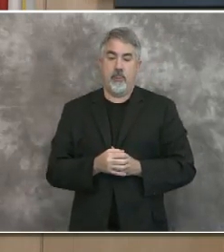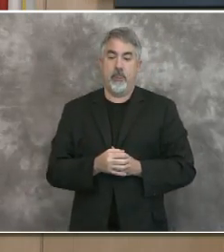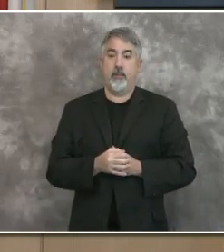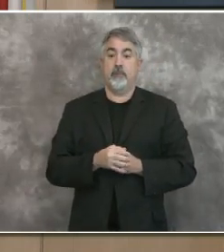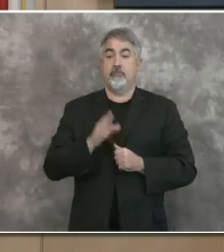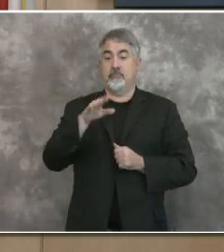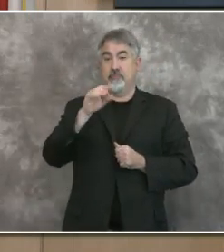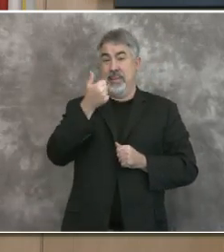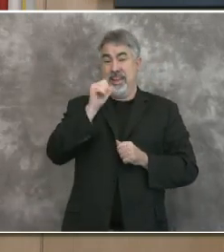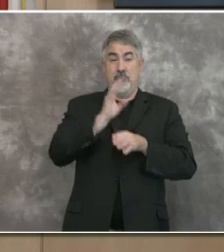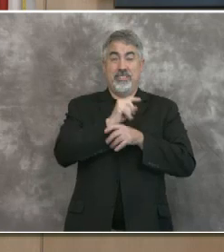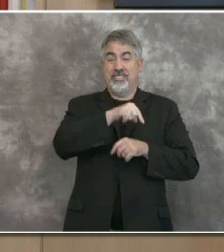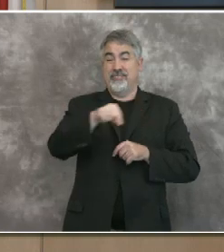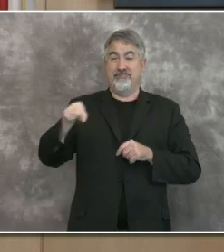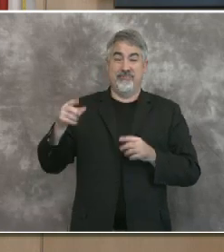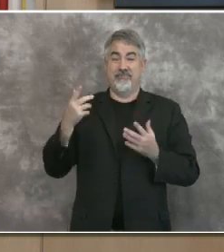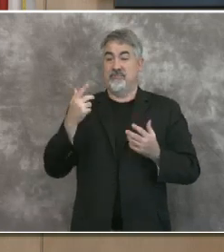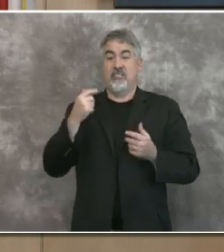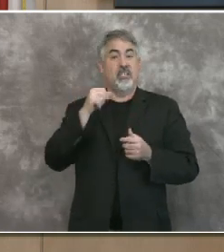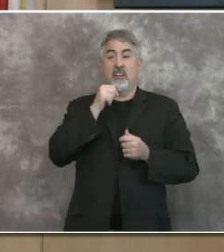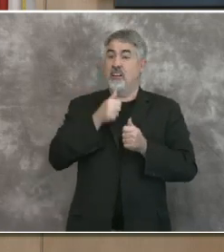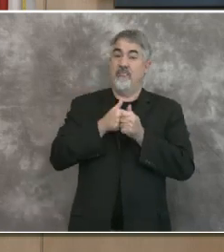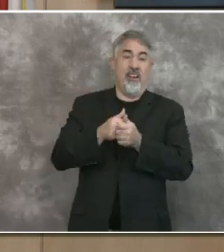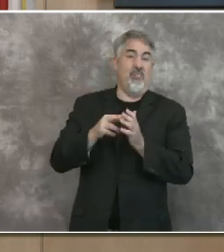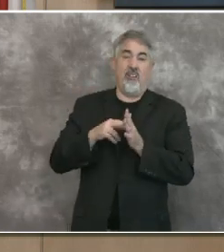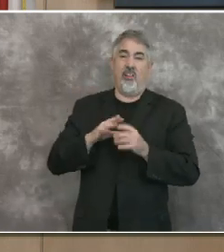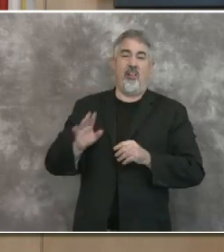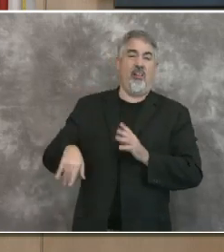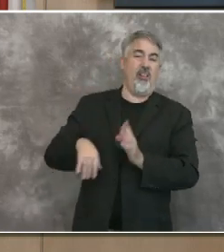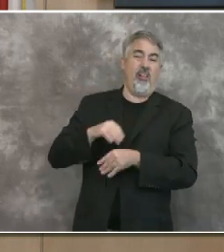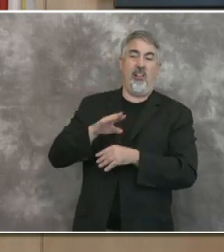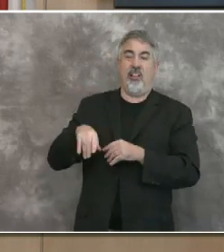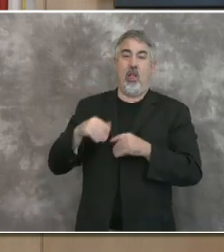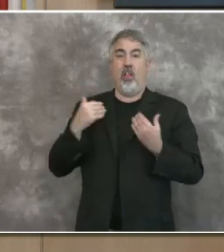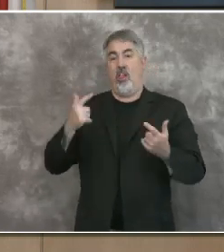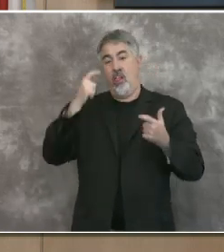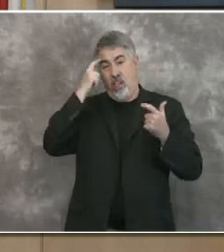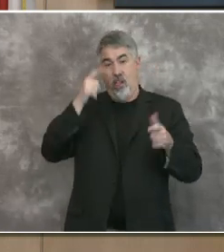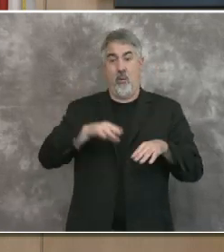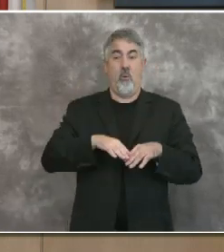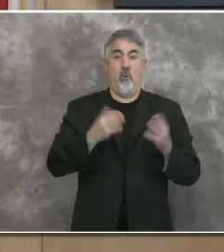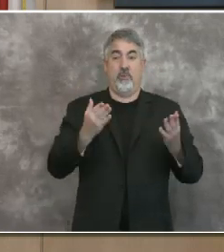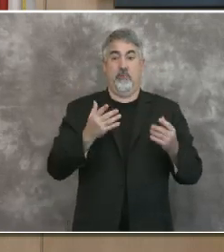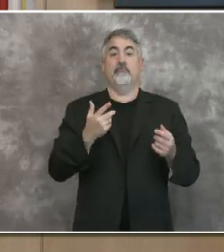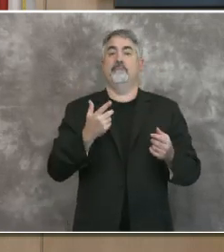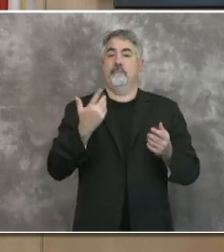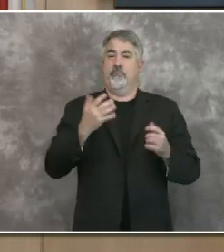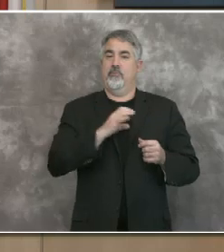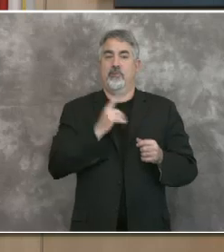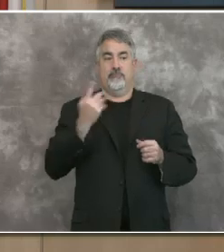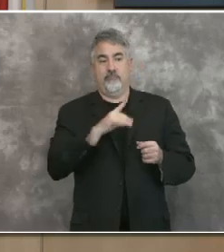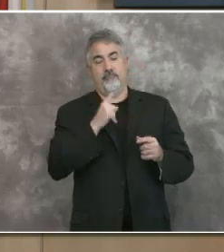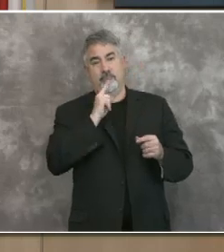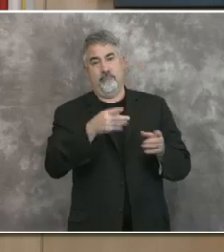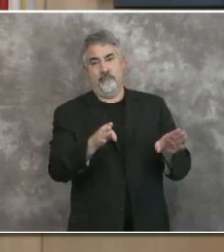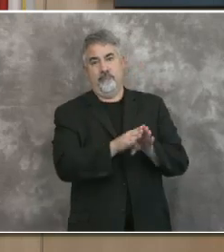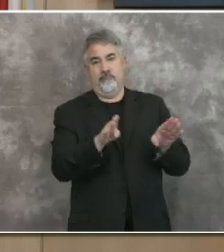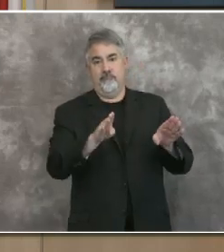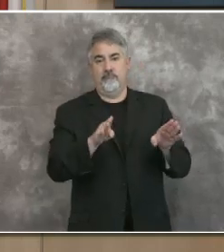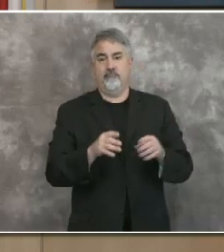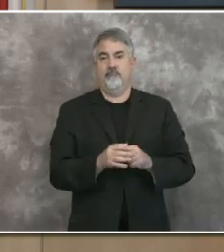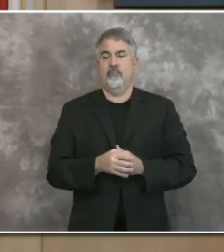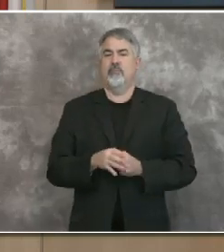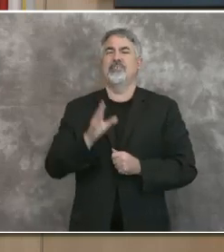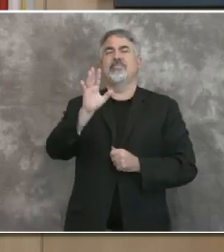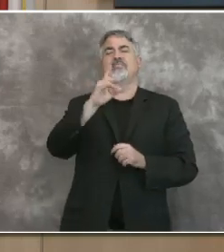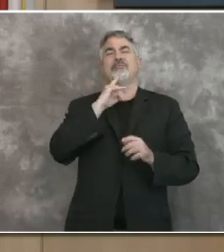that fails to comply with the safe reopening plan may be required to close. But our goal here is to help